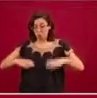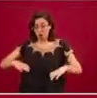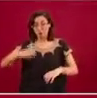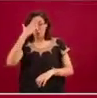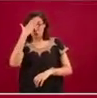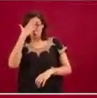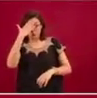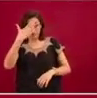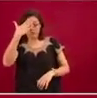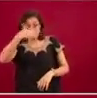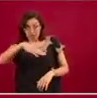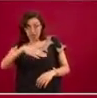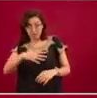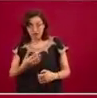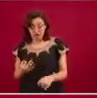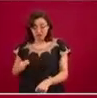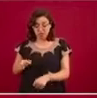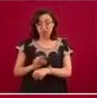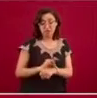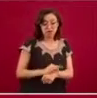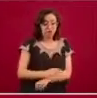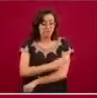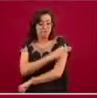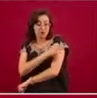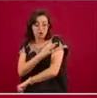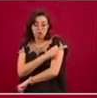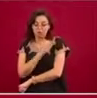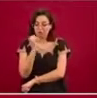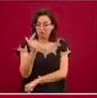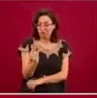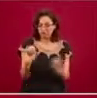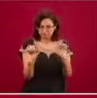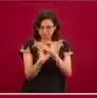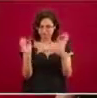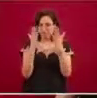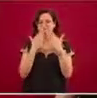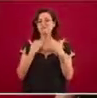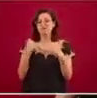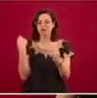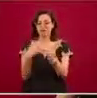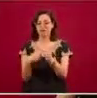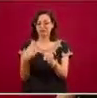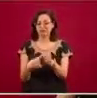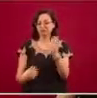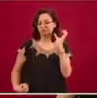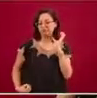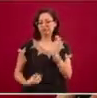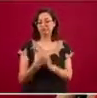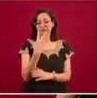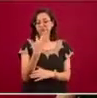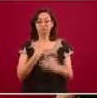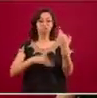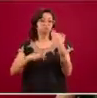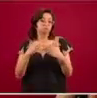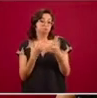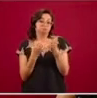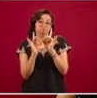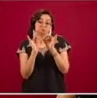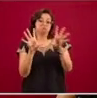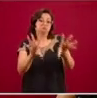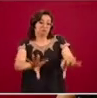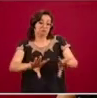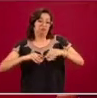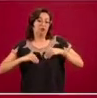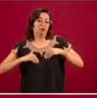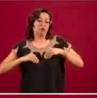because none of us have any antibodies that can protect us against this disease, and there is no vaccine so far, so none